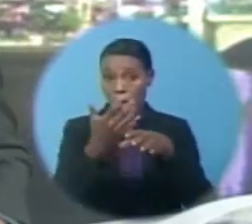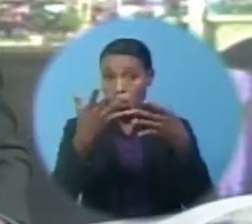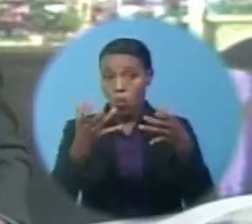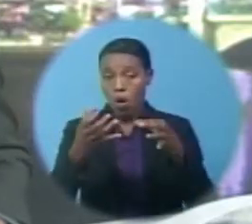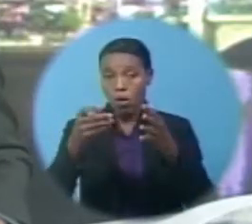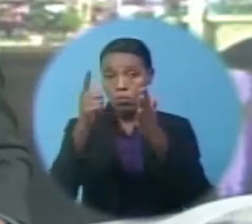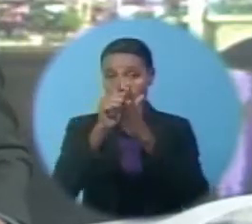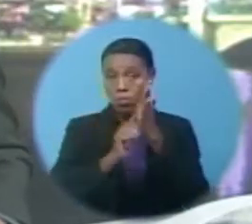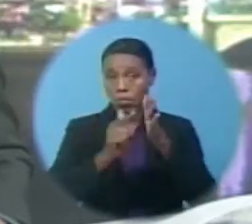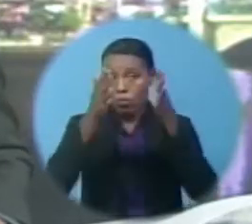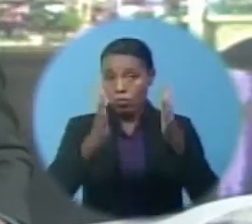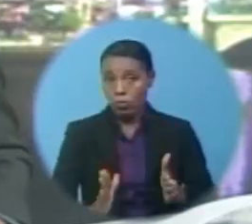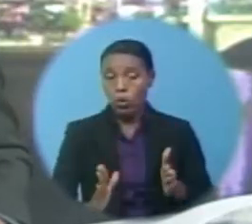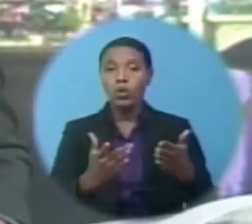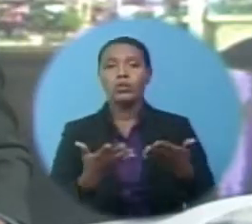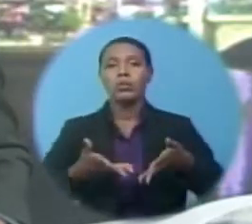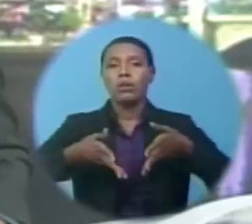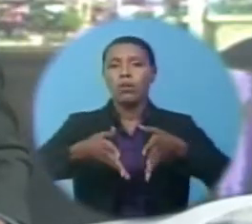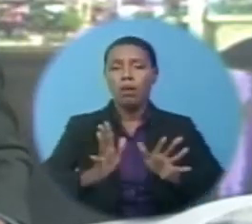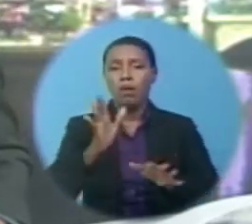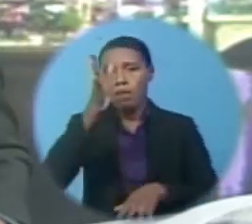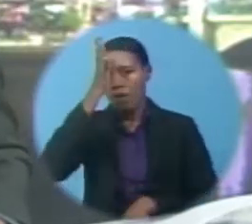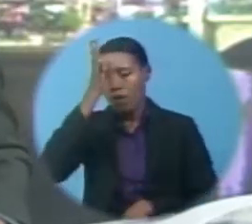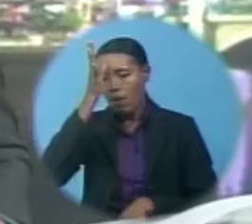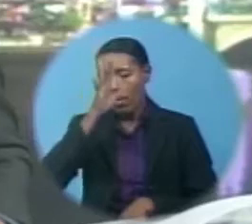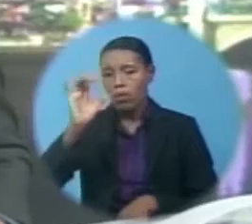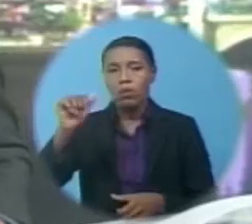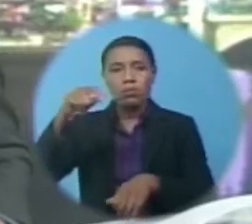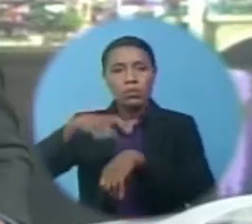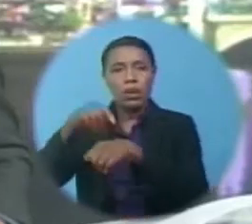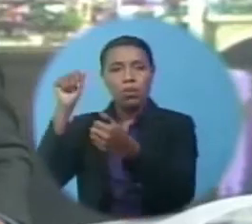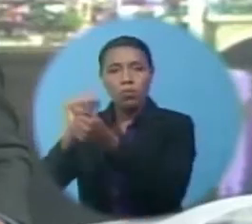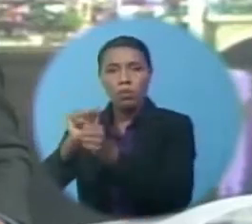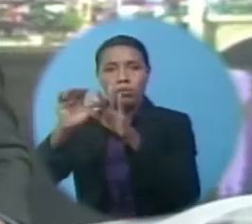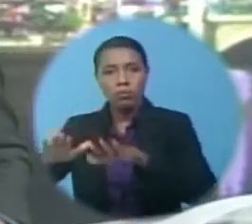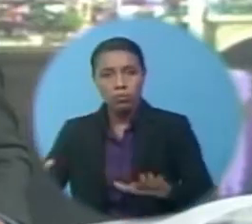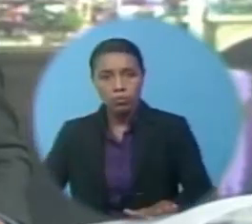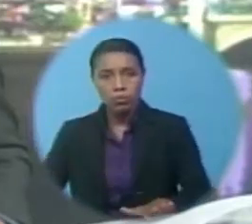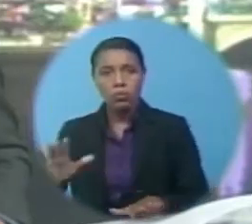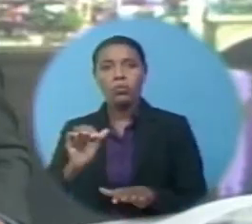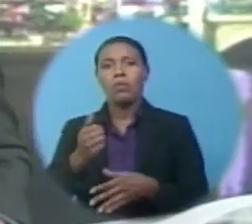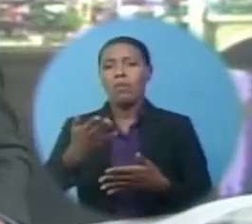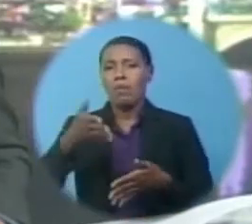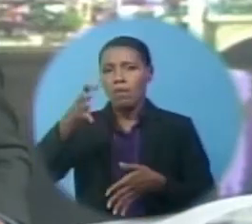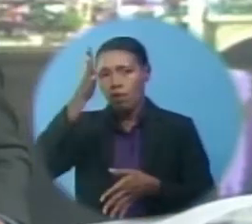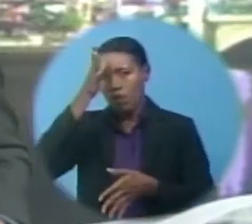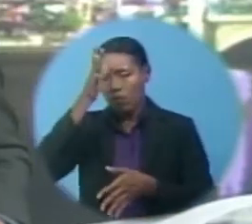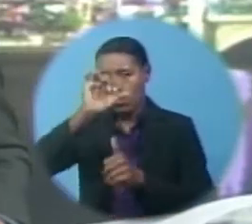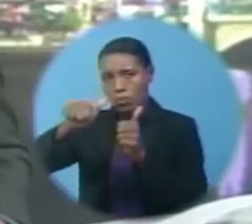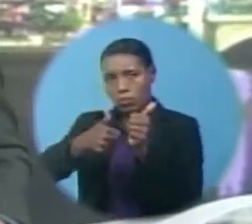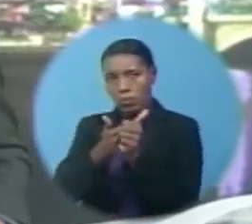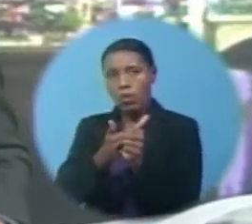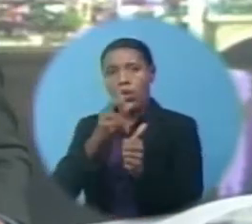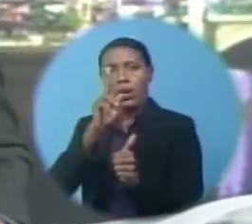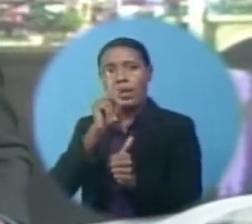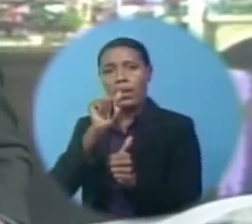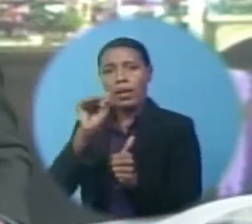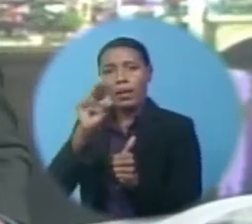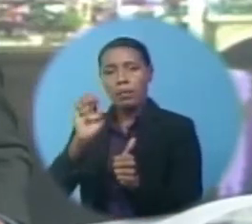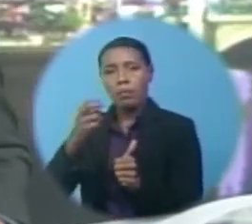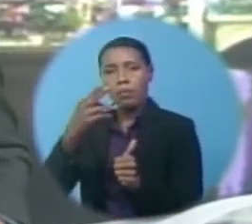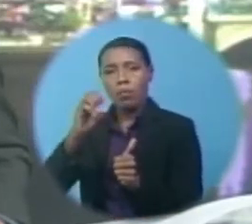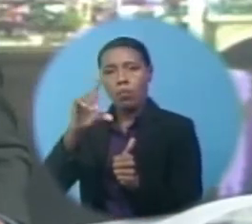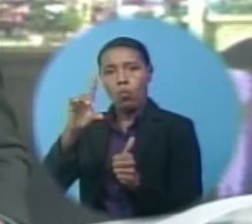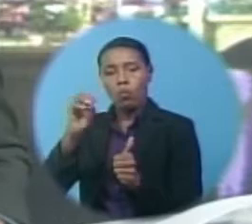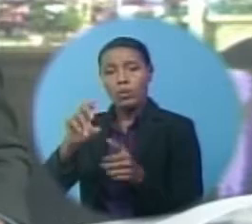by the judiciary ensuring fathers have access to their children. Access to Fathers is being led by social activist Cami Holder, who says